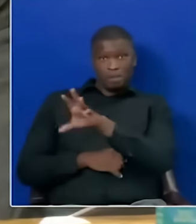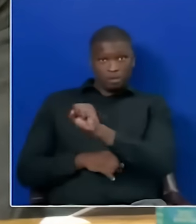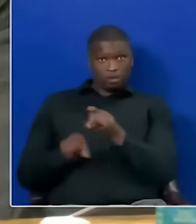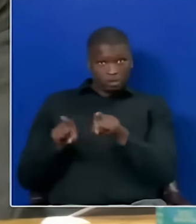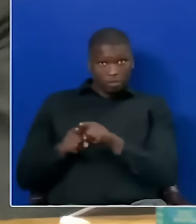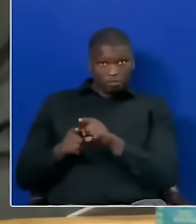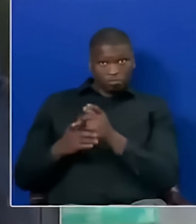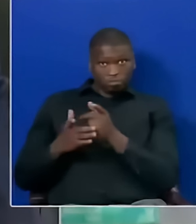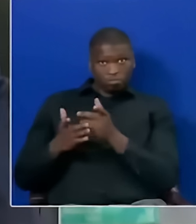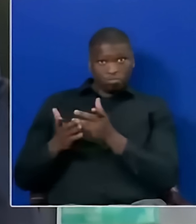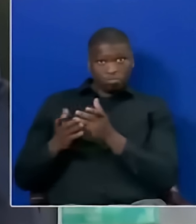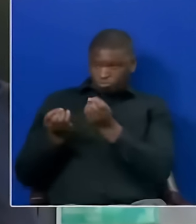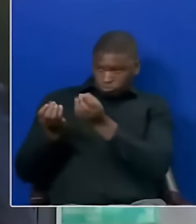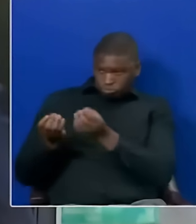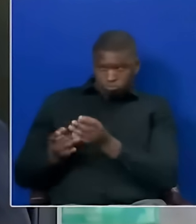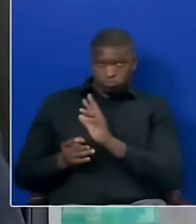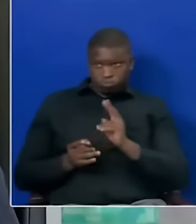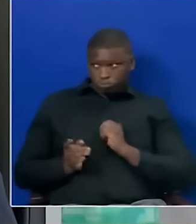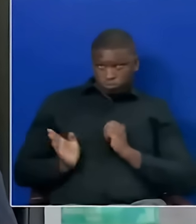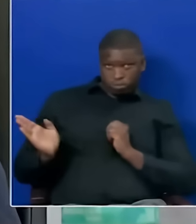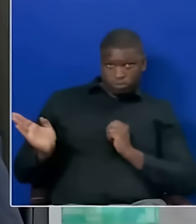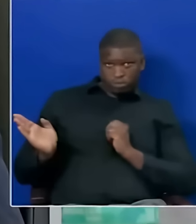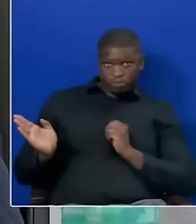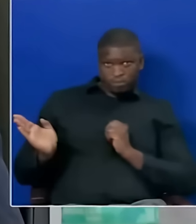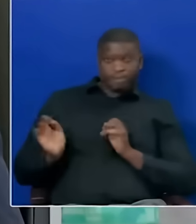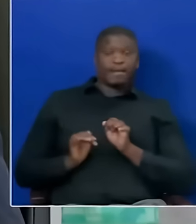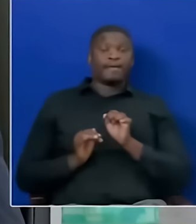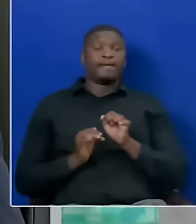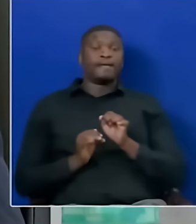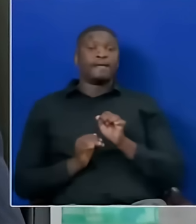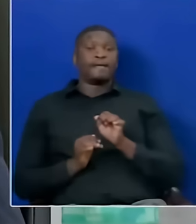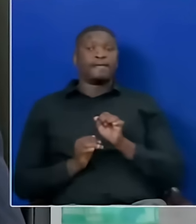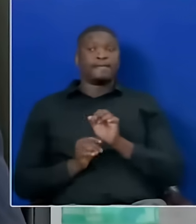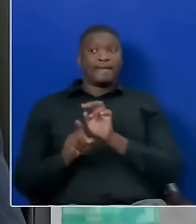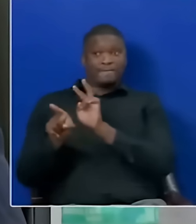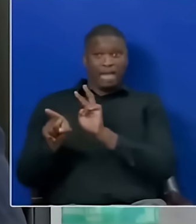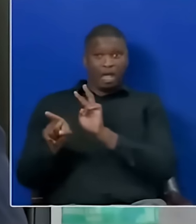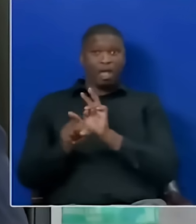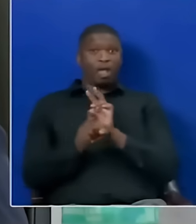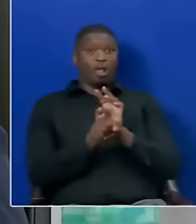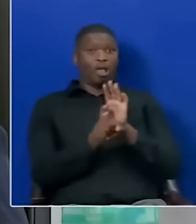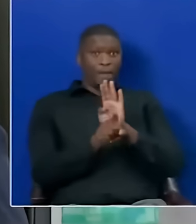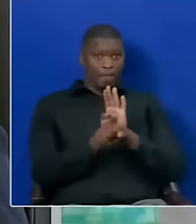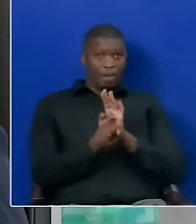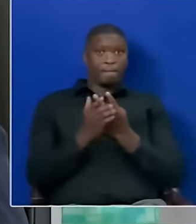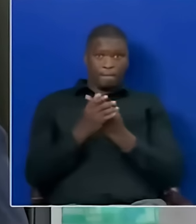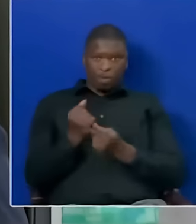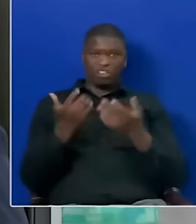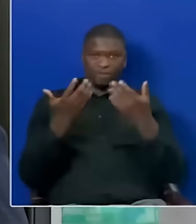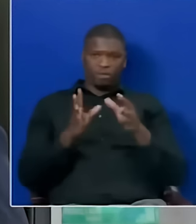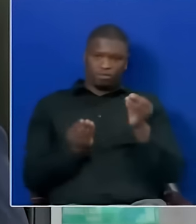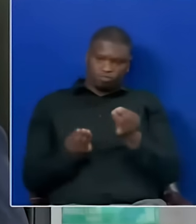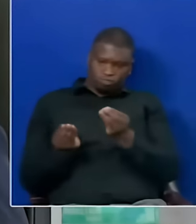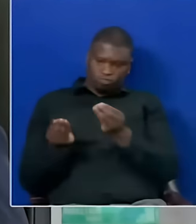Commissioners, the Vereniging and Bramley cases in KZN were also acquired on IBIS system. A lap